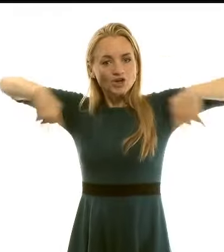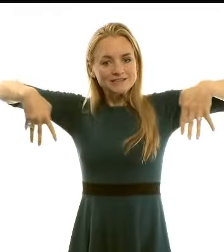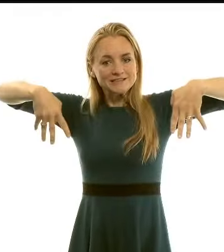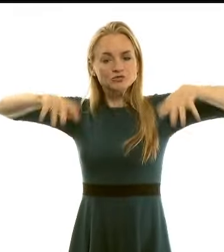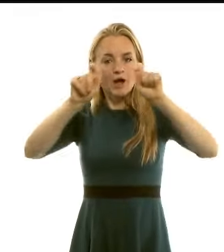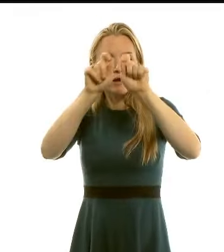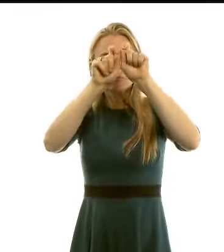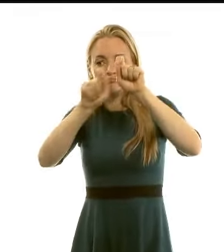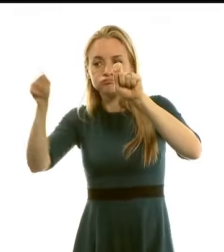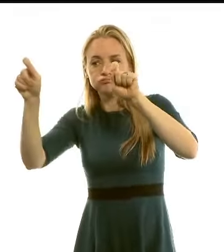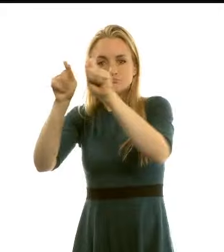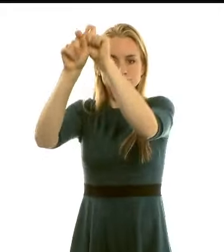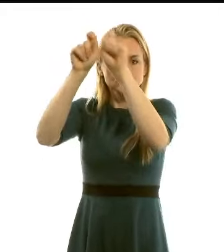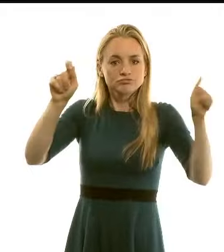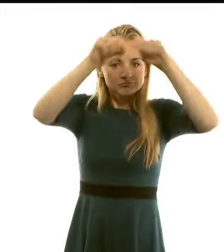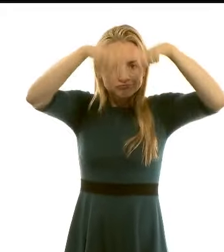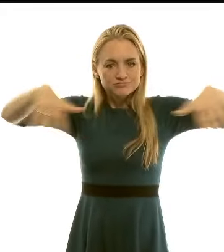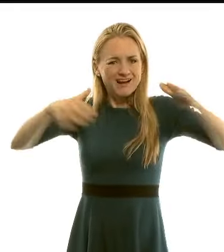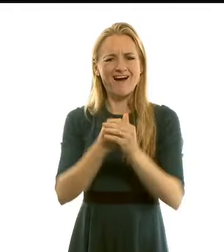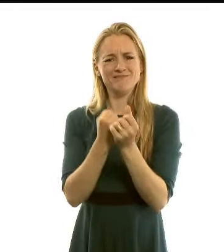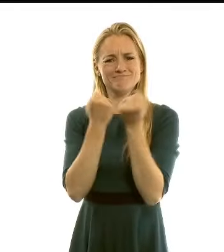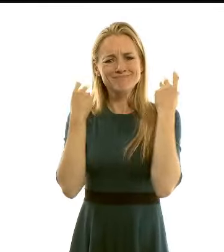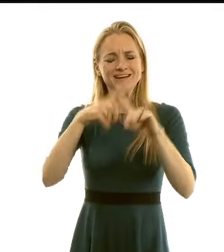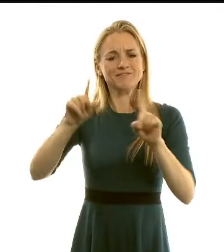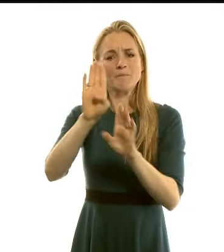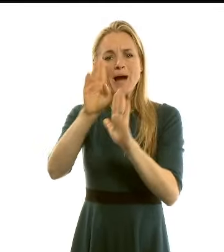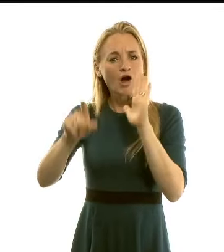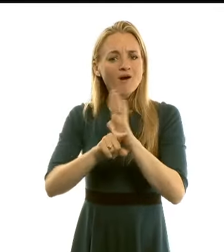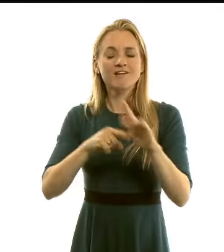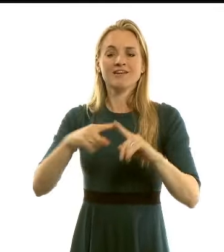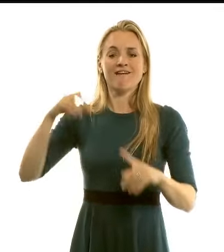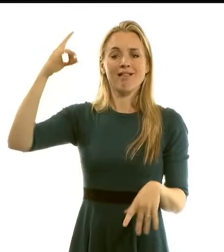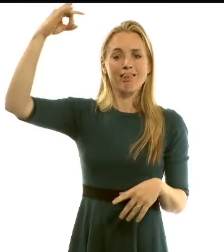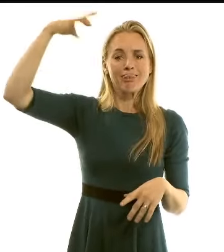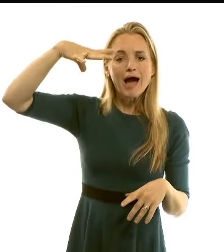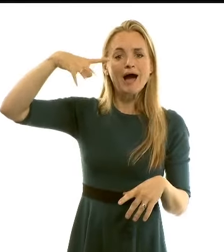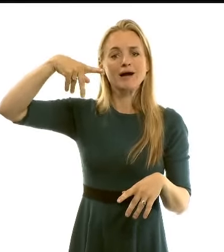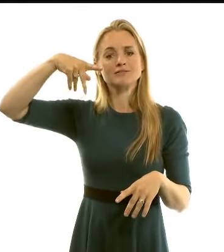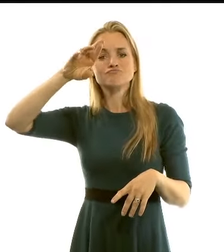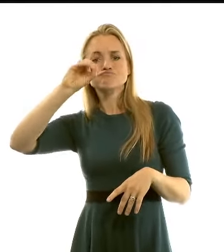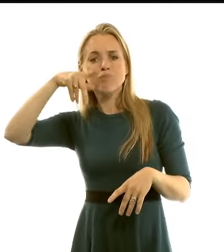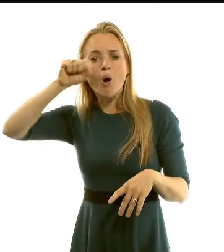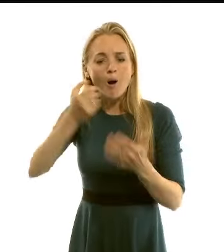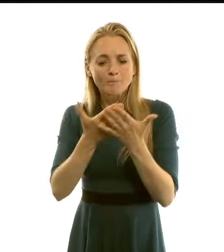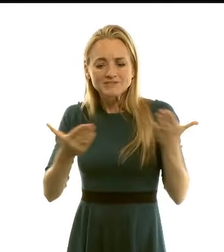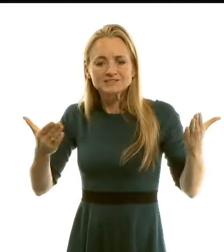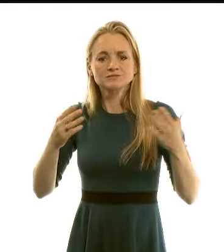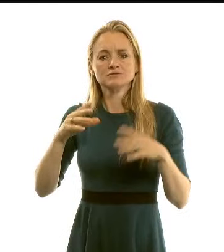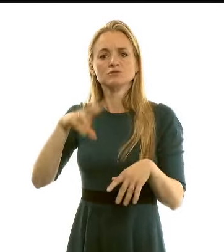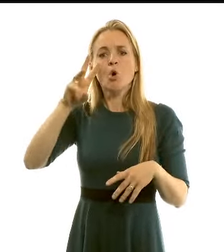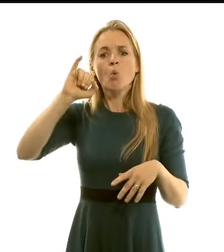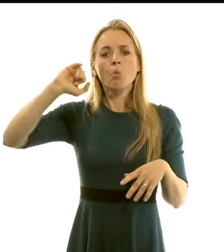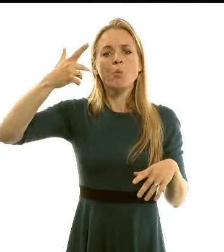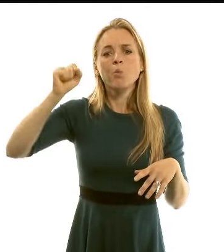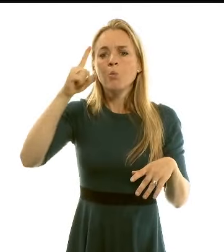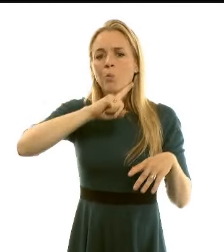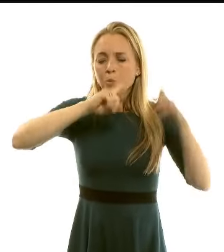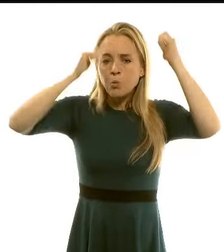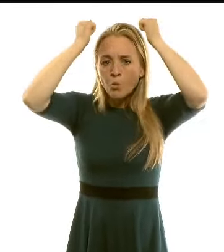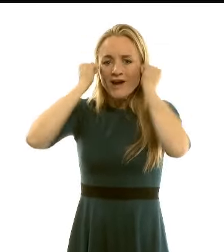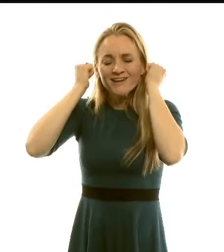multiple backgrounds. It's got lights. It's got props. It's got wigs, hats, makeup. Just yeah, everything that you could possibly